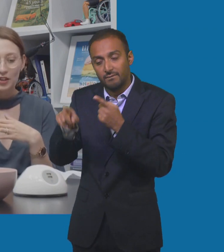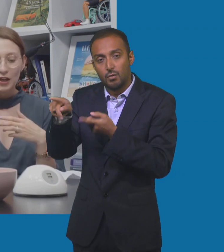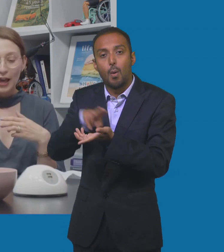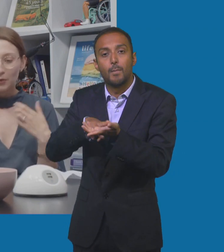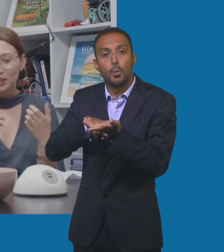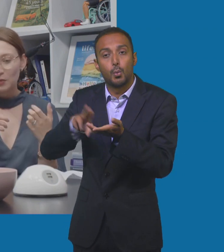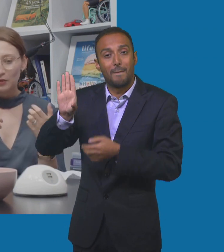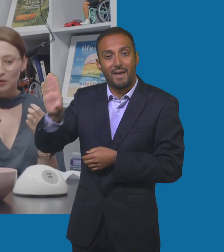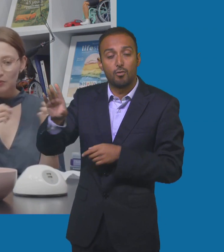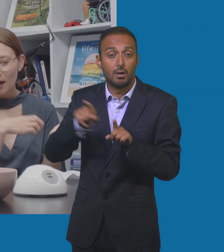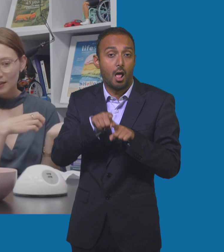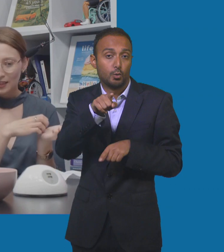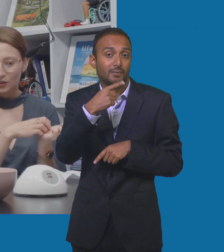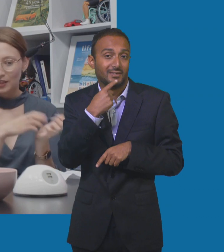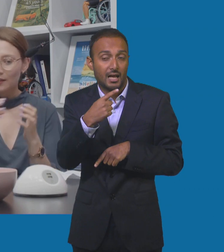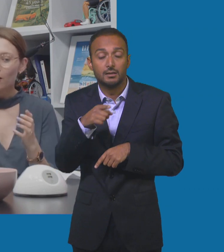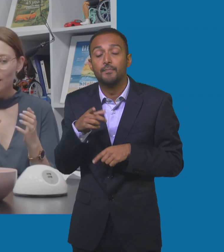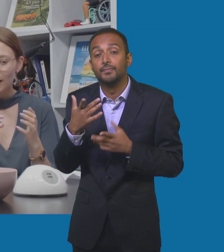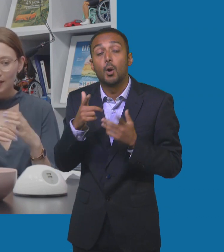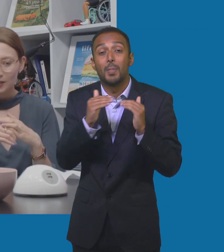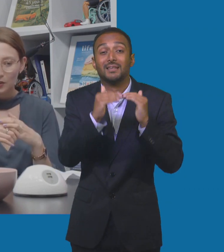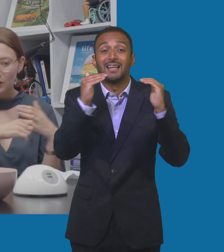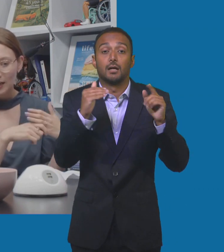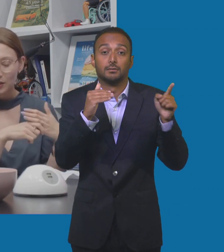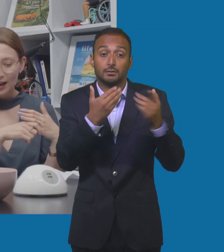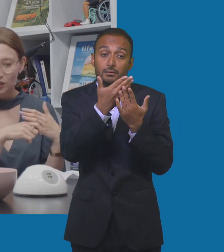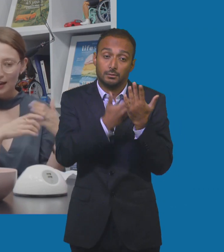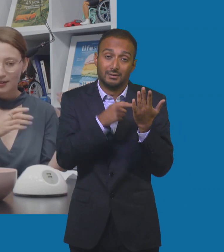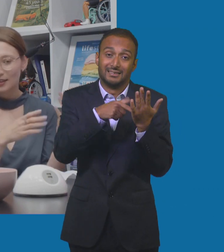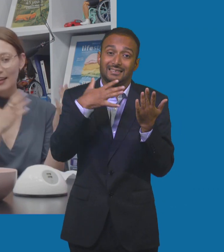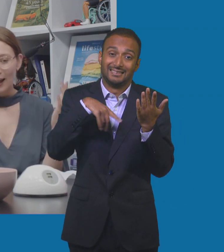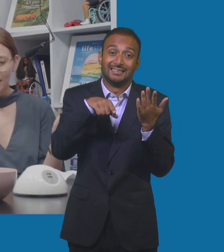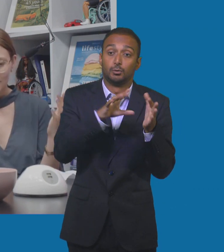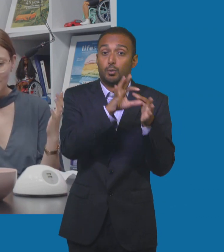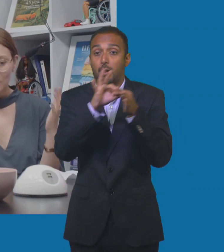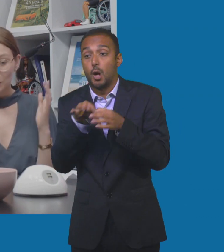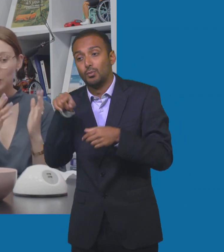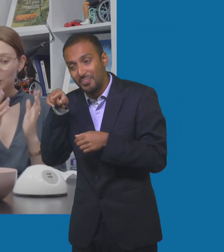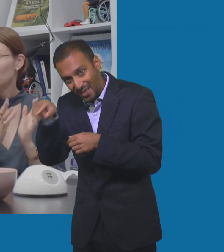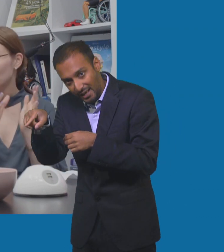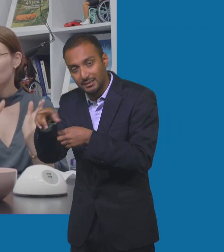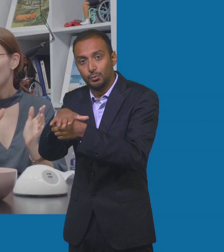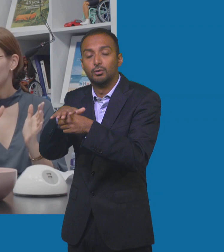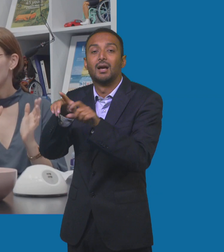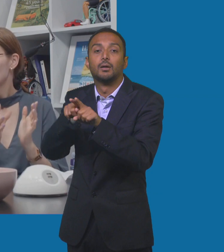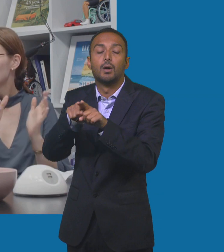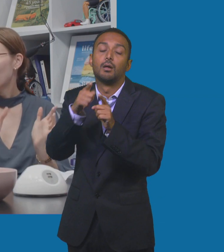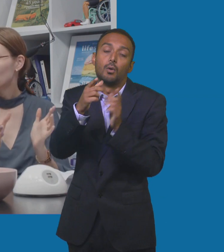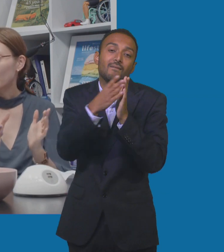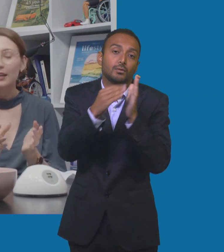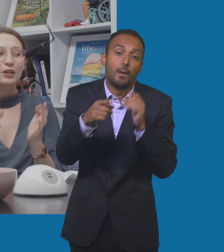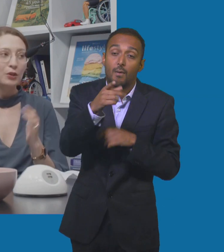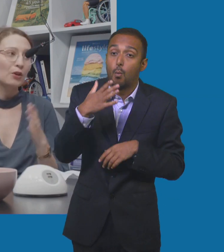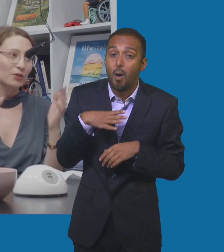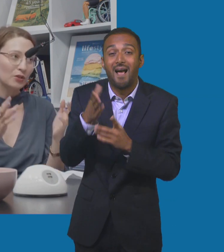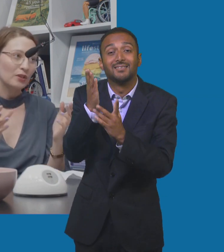you've mentioned, and we need to be able to apply the standard in that context. So the standard actually has an annex that says, oh, if you want to do an accessible parking bay or blue